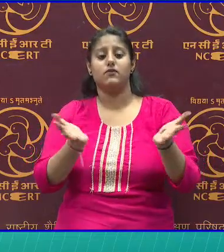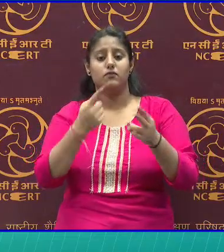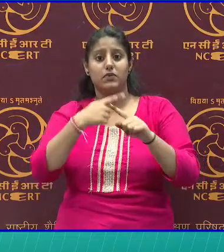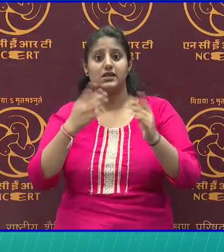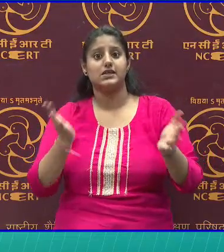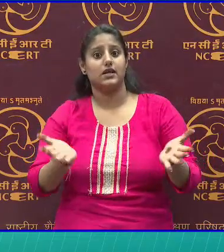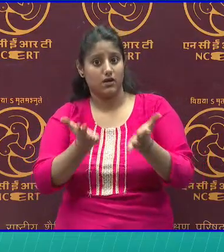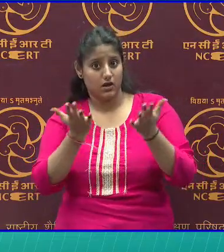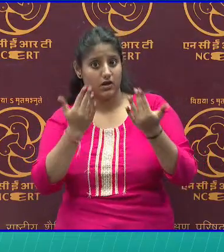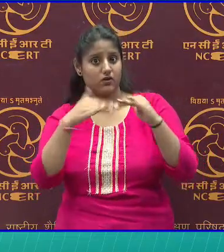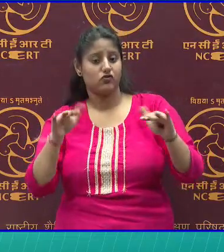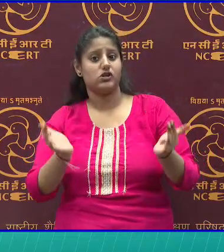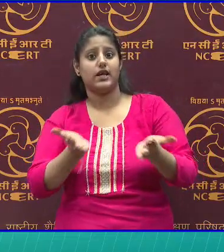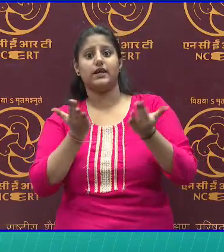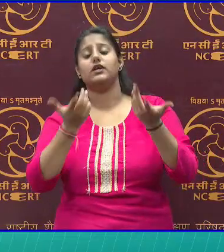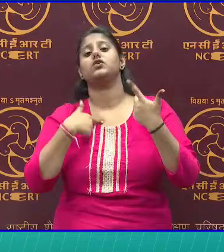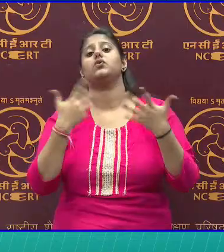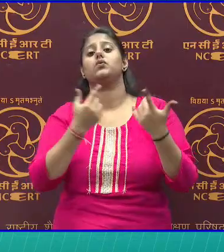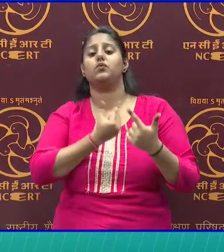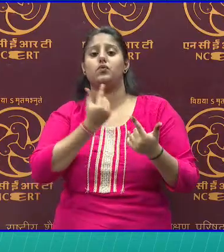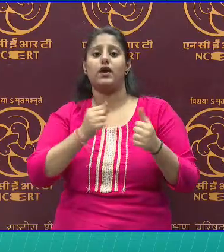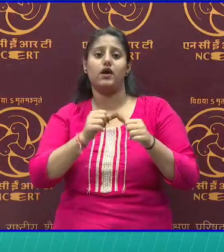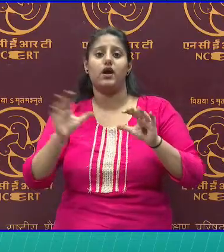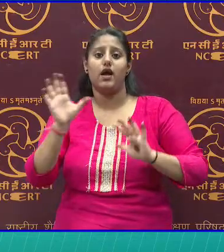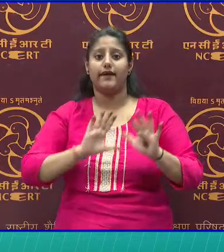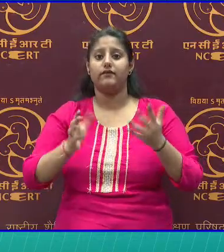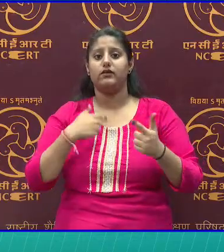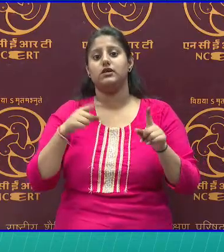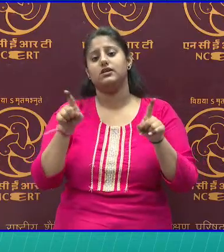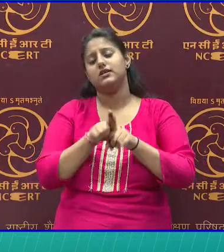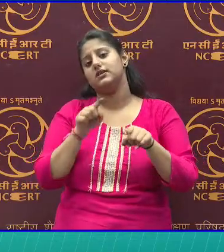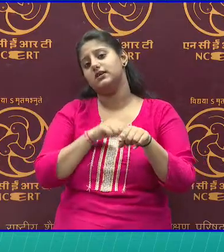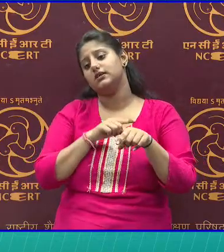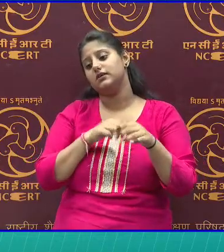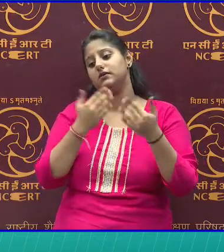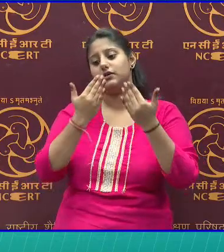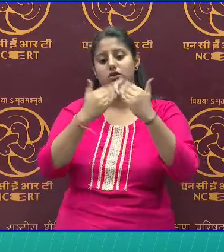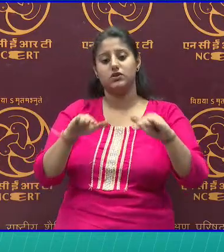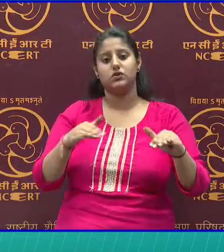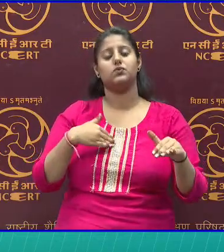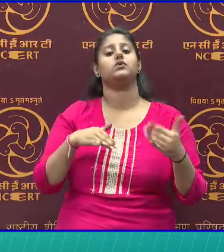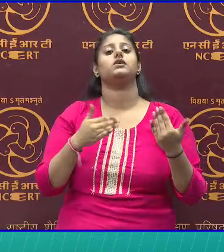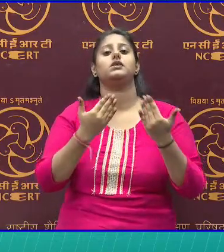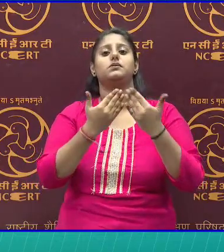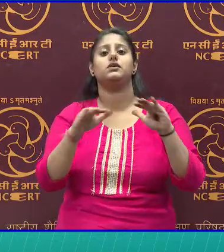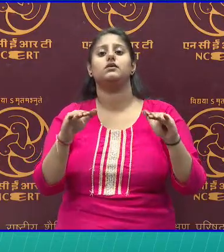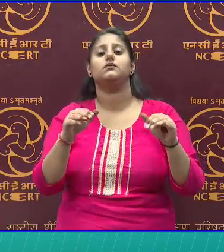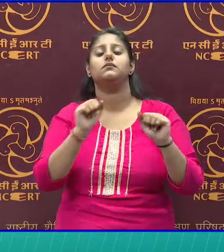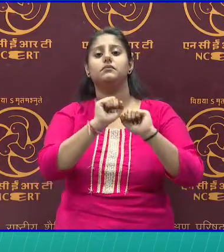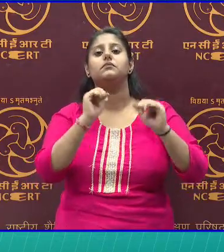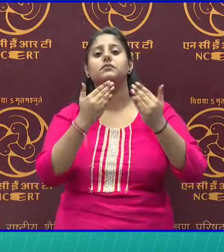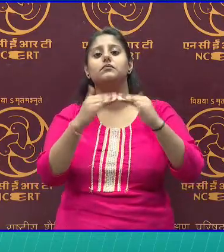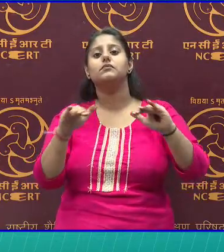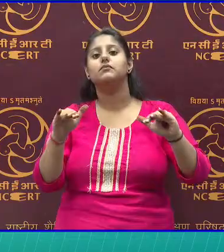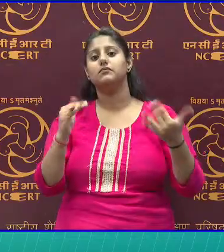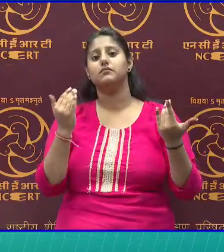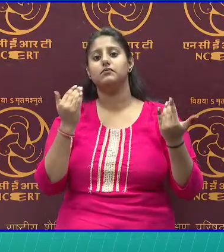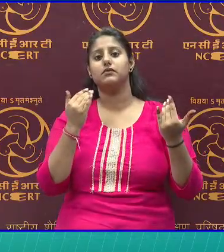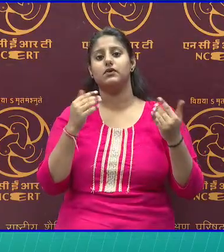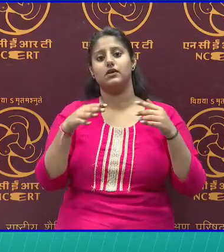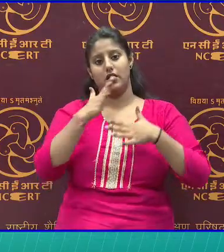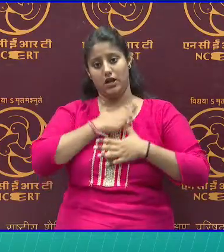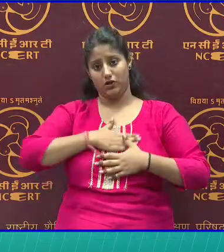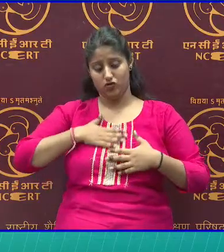encourage them to use the activities. At the same time, the students also, I am sure they also may